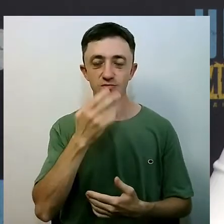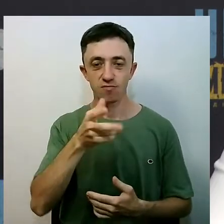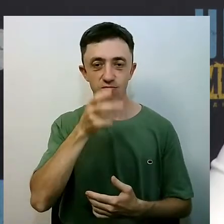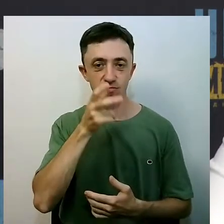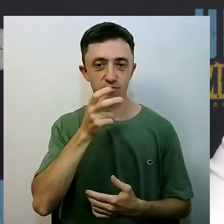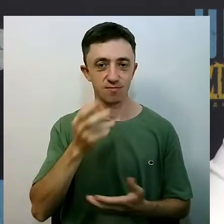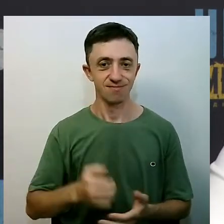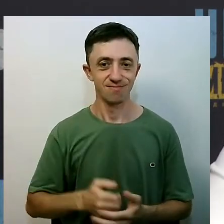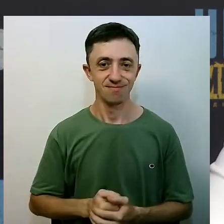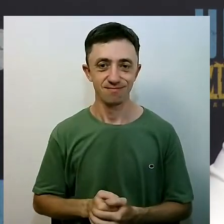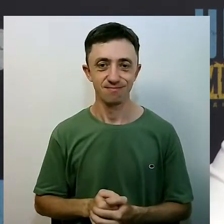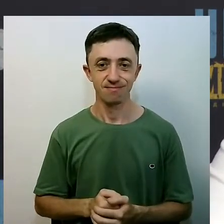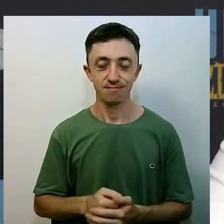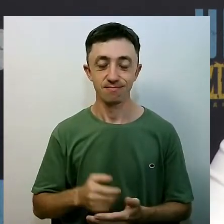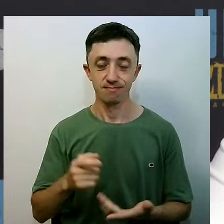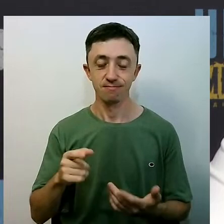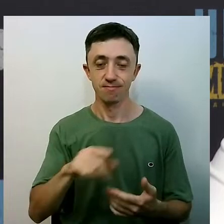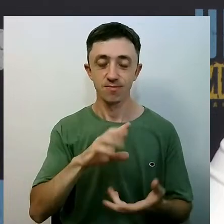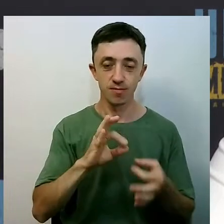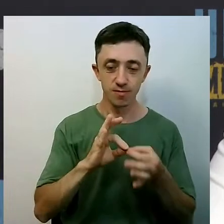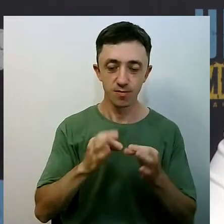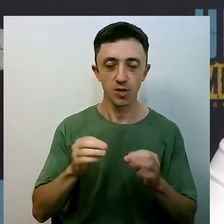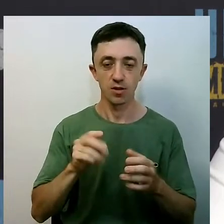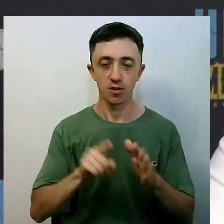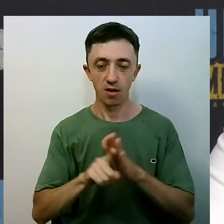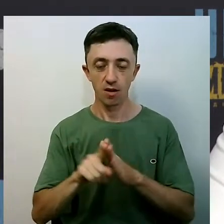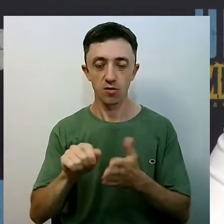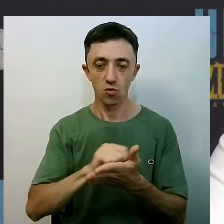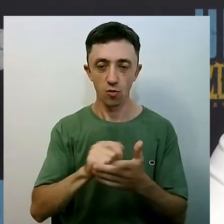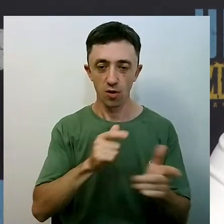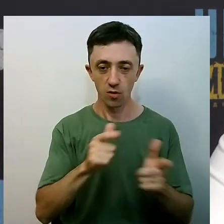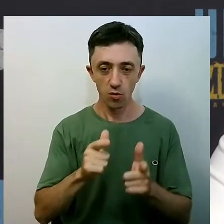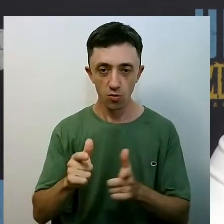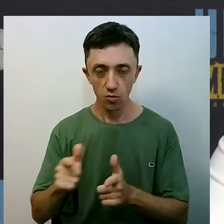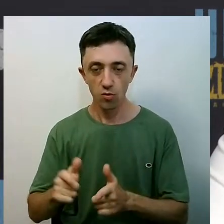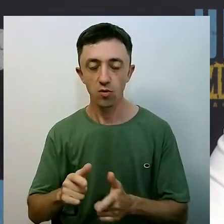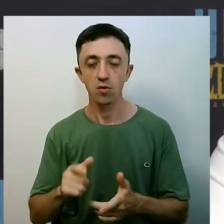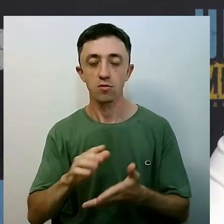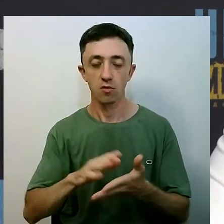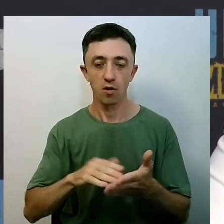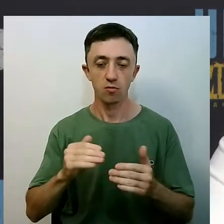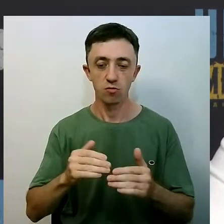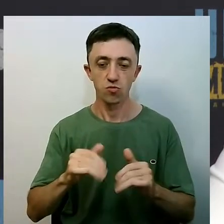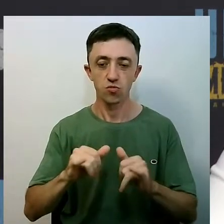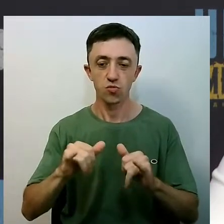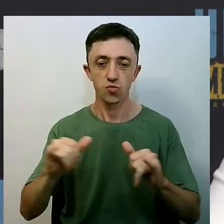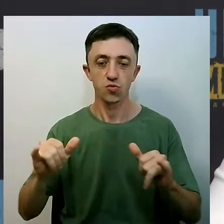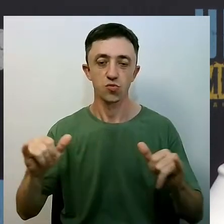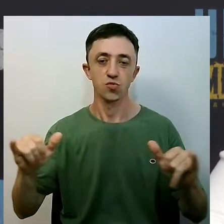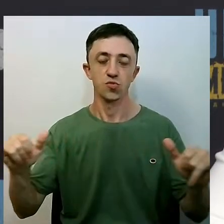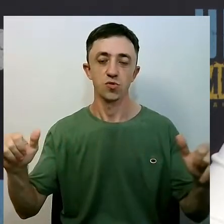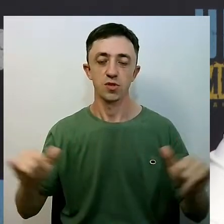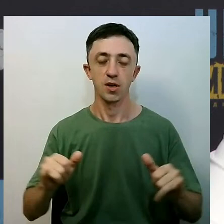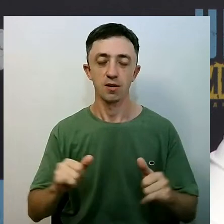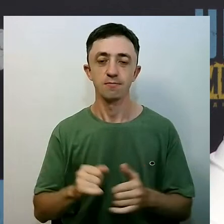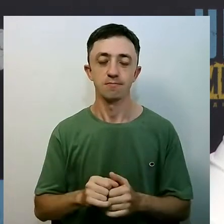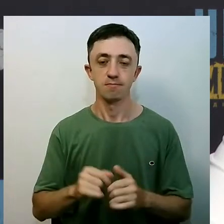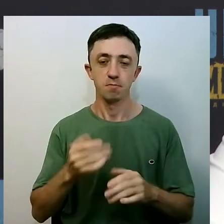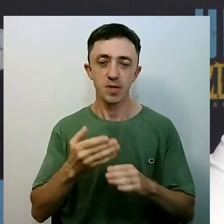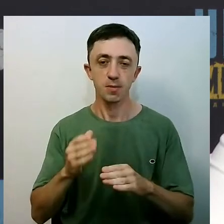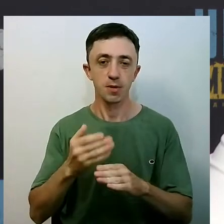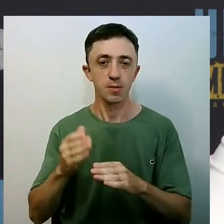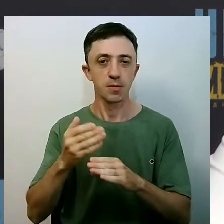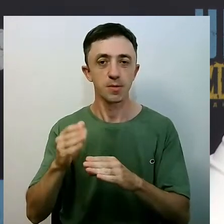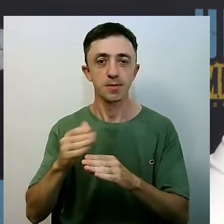The sooner we start, the sooner we will be able to ensure our future